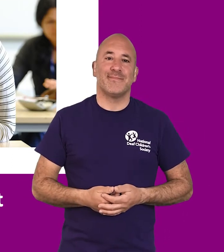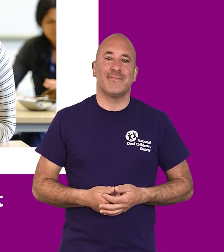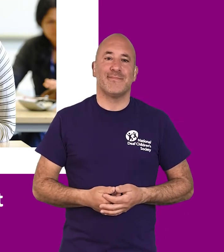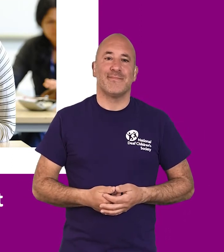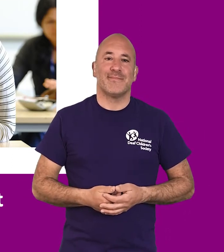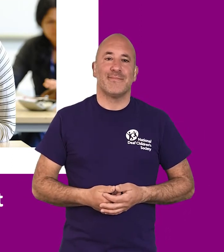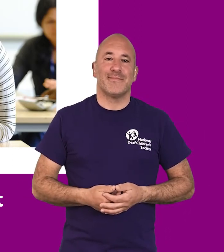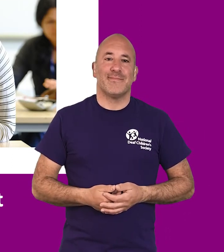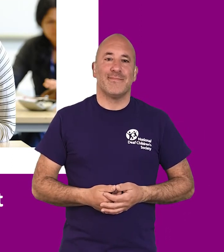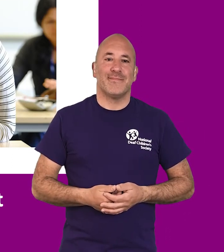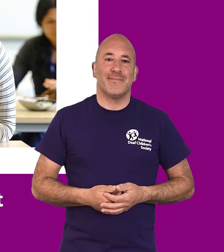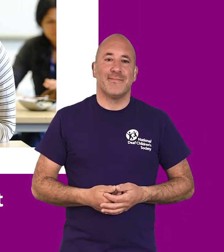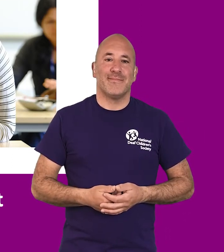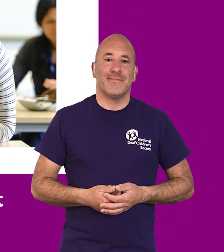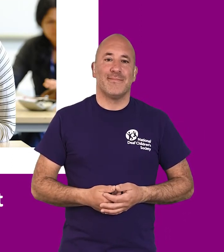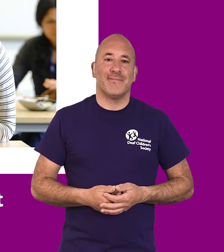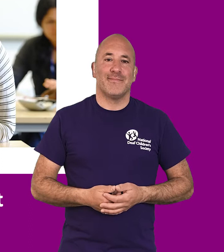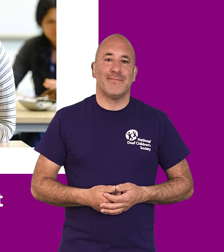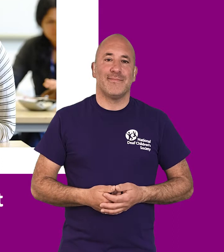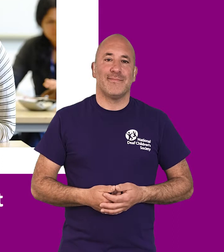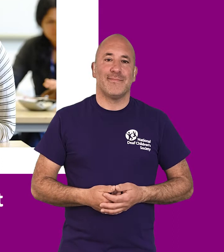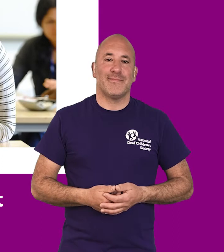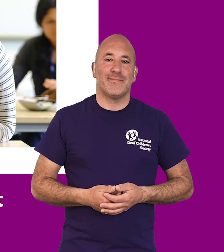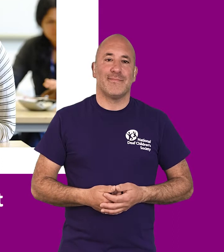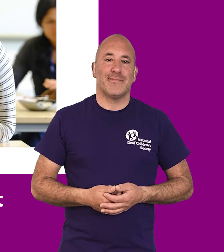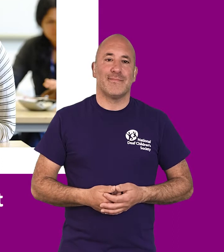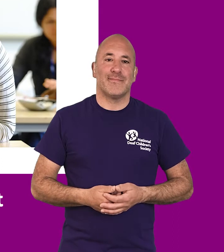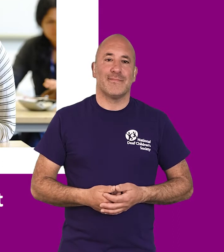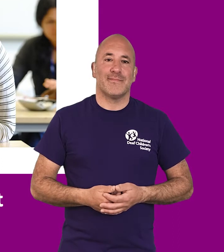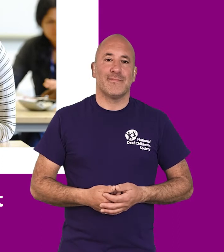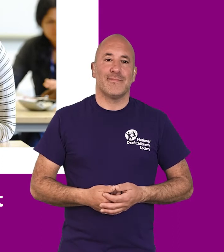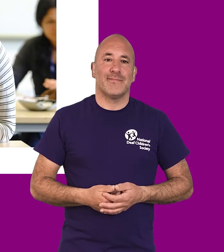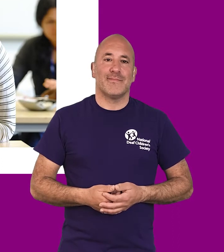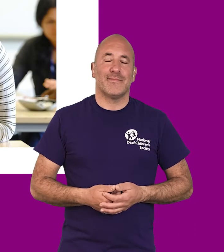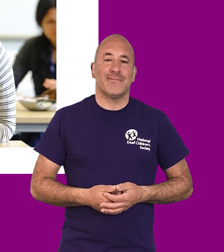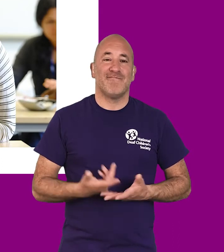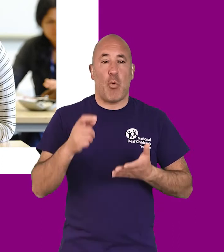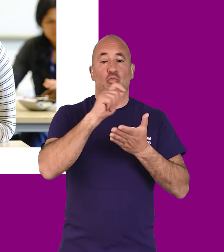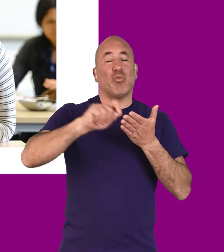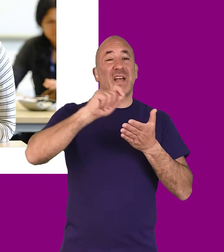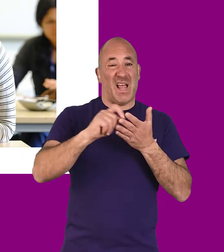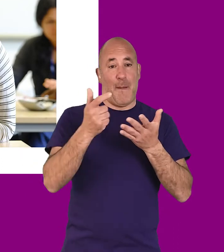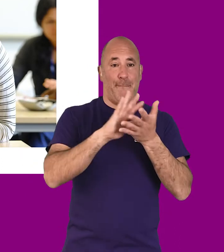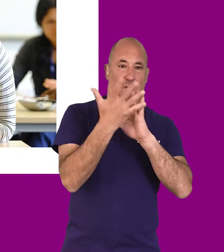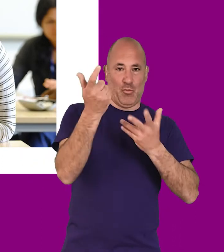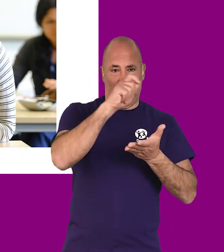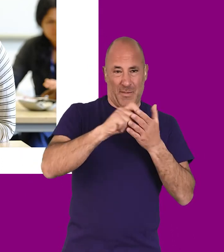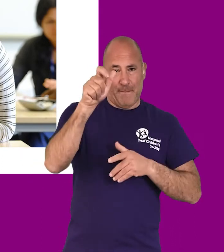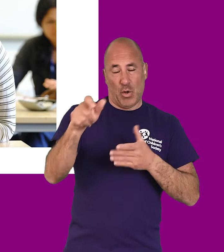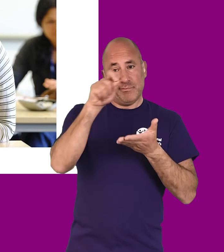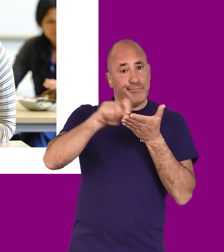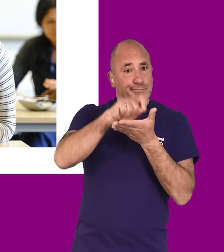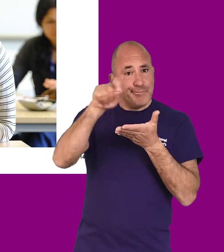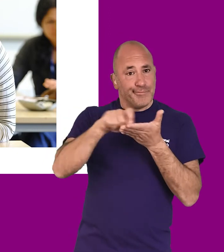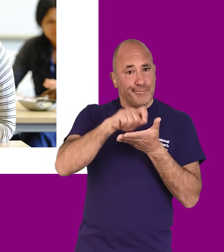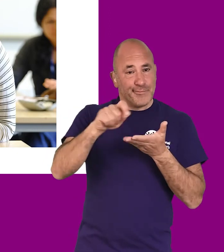being said, and the student can read this afterwards too. A manual note taker is someone who